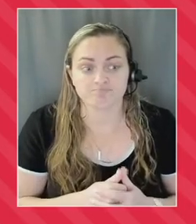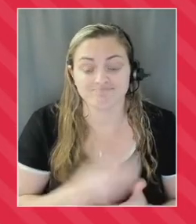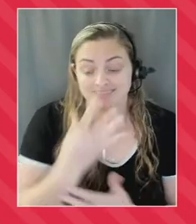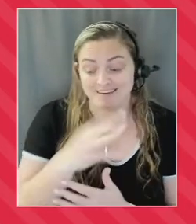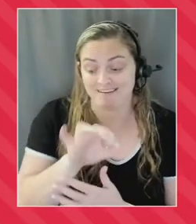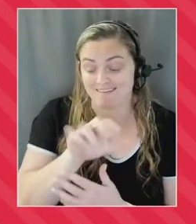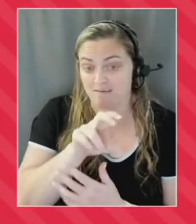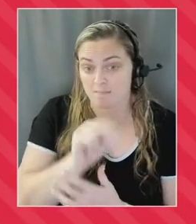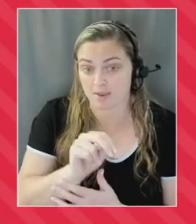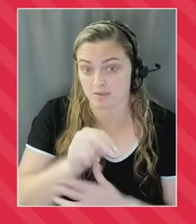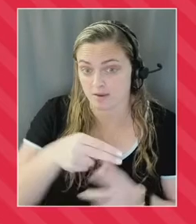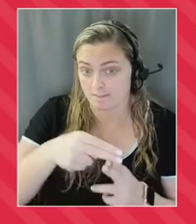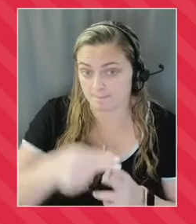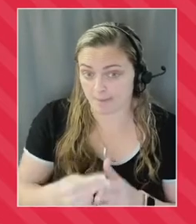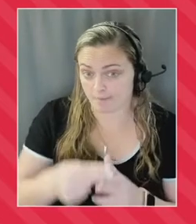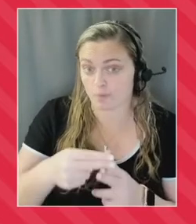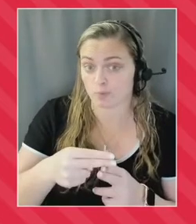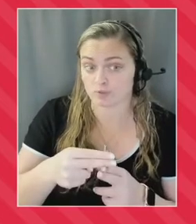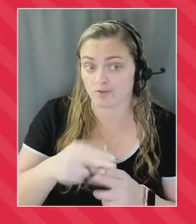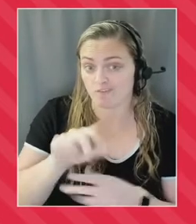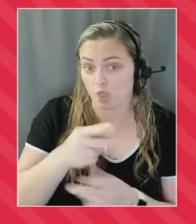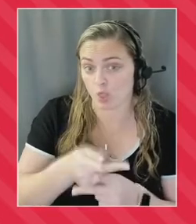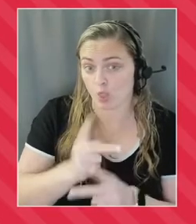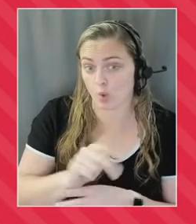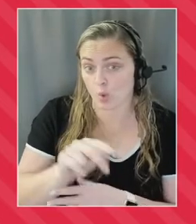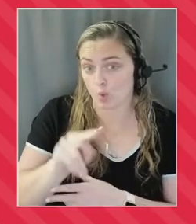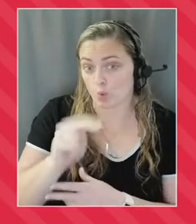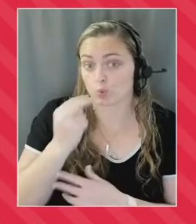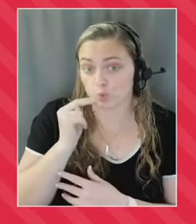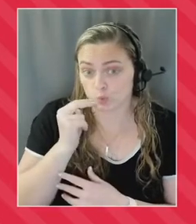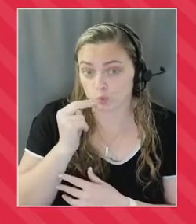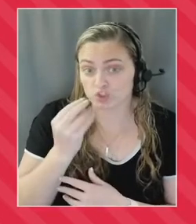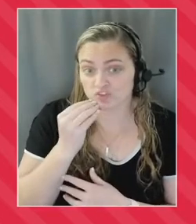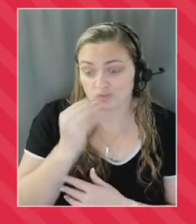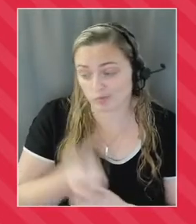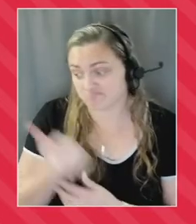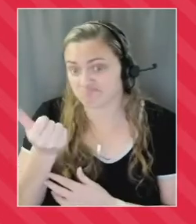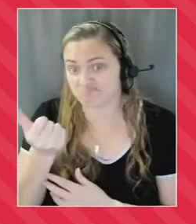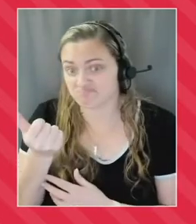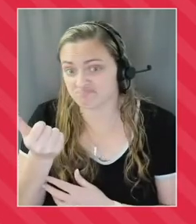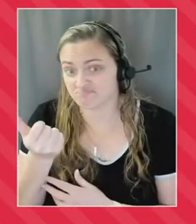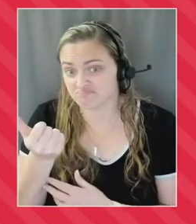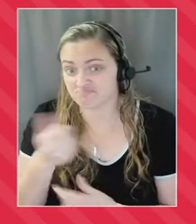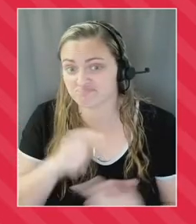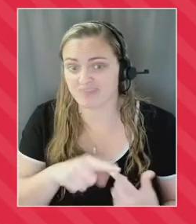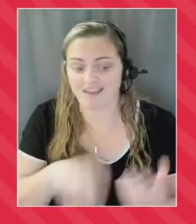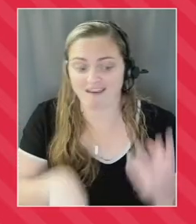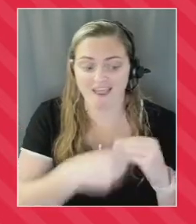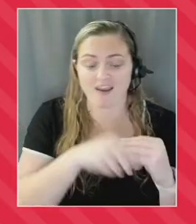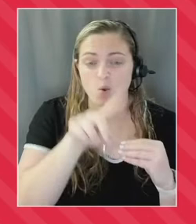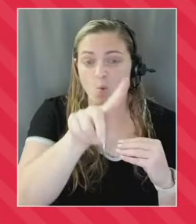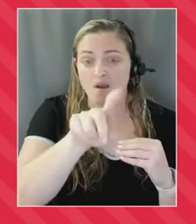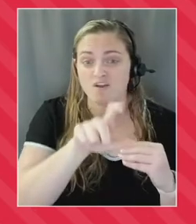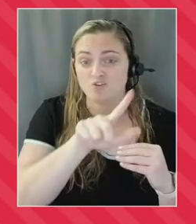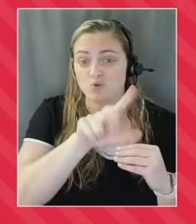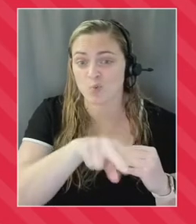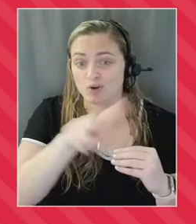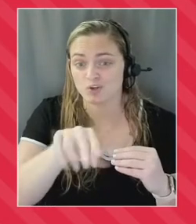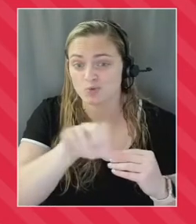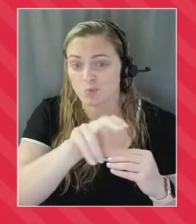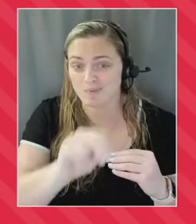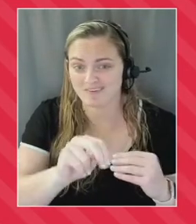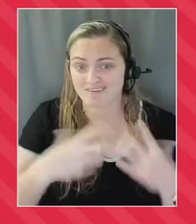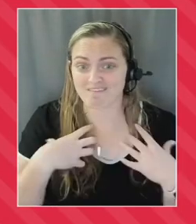pounds of low nutrition food from their inventories, and adding over 122 million pounds of healthy